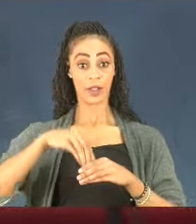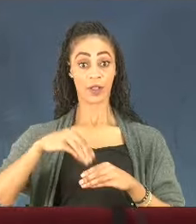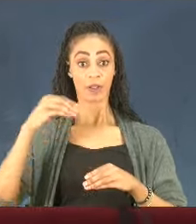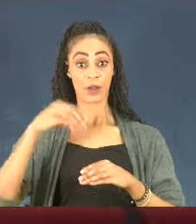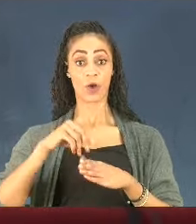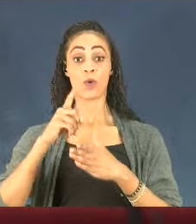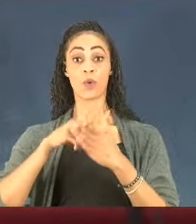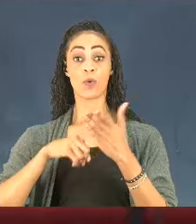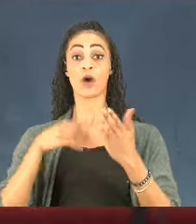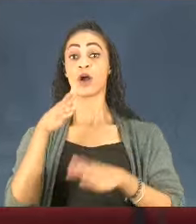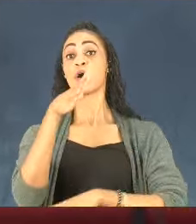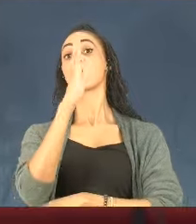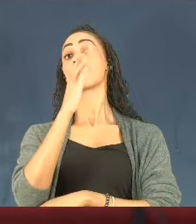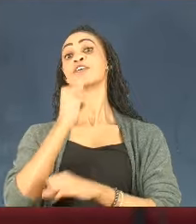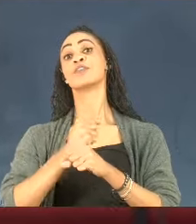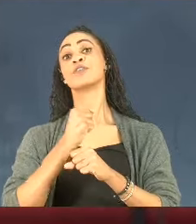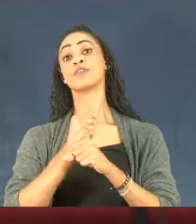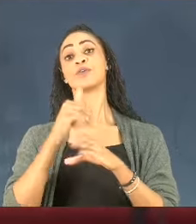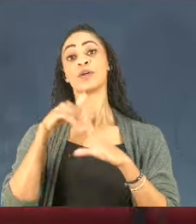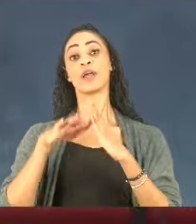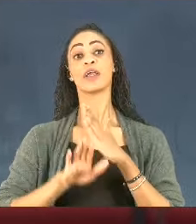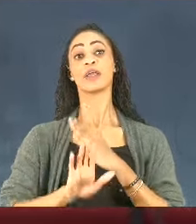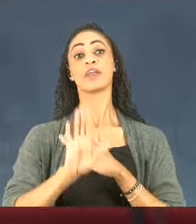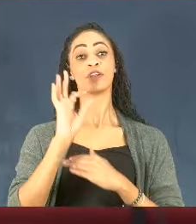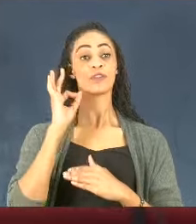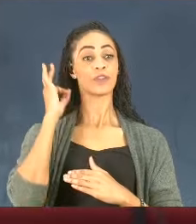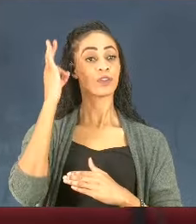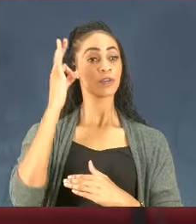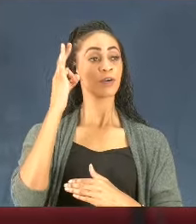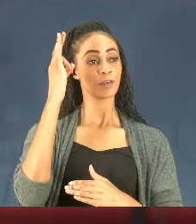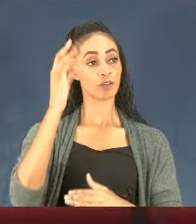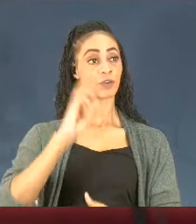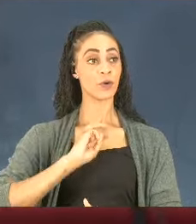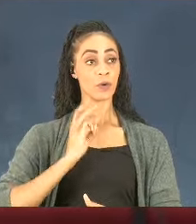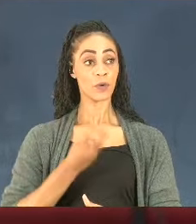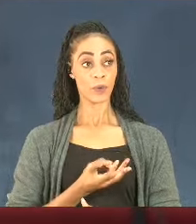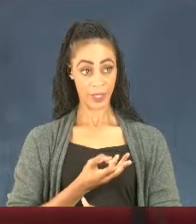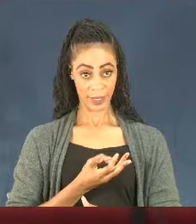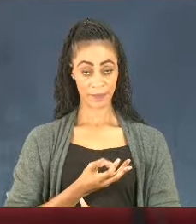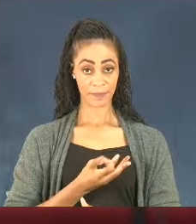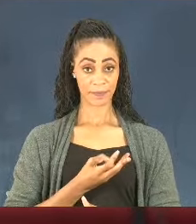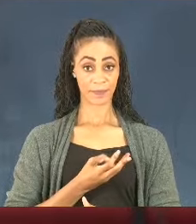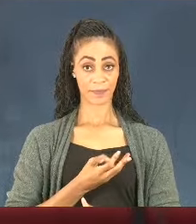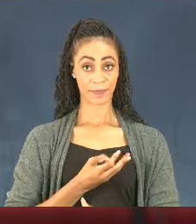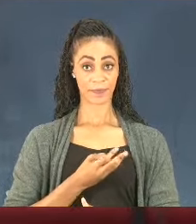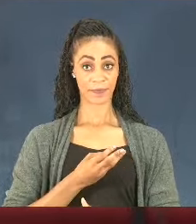is going to do in the future. So we get to live our Christianity in a completely